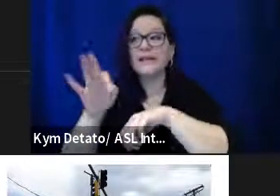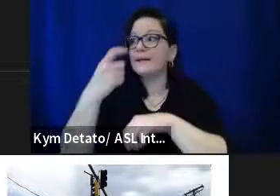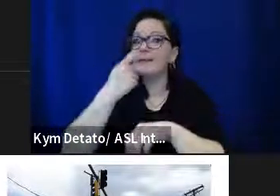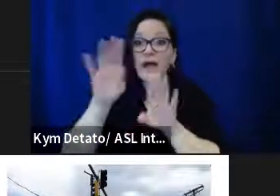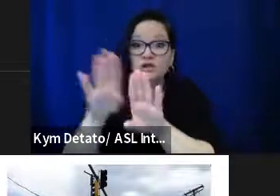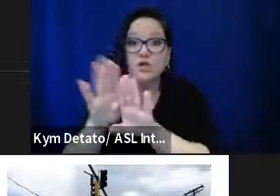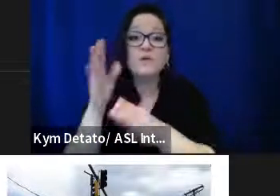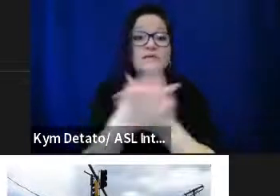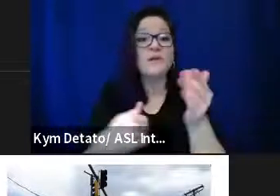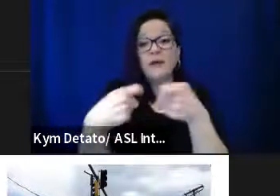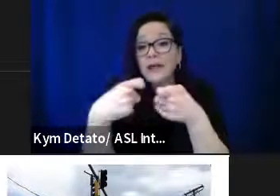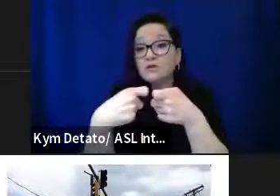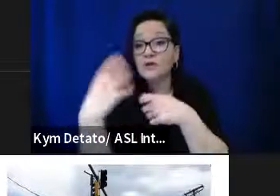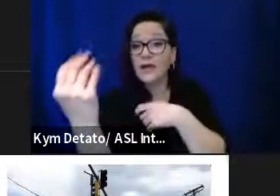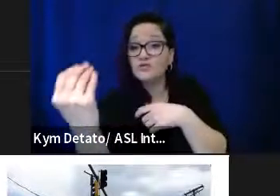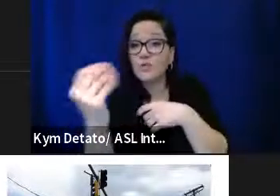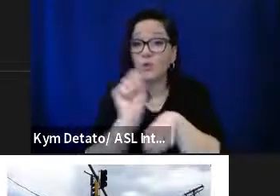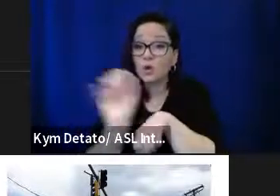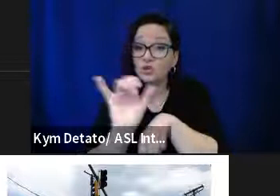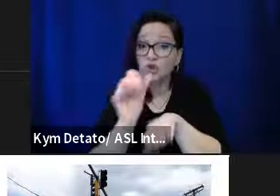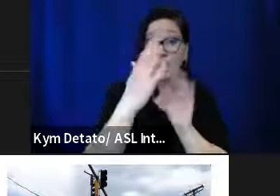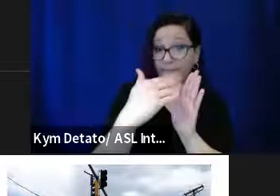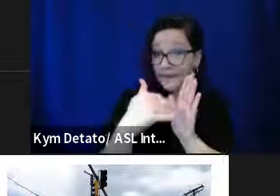and exterior lighting work as well as painting.